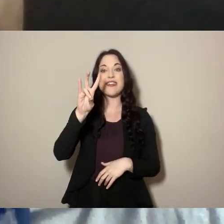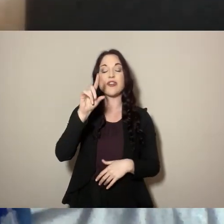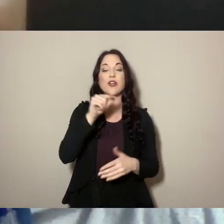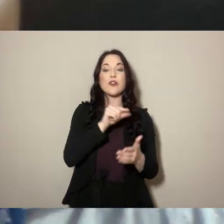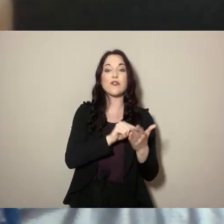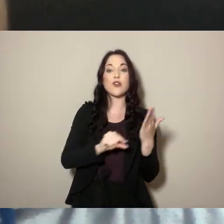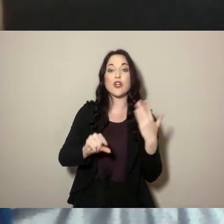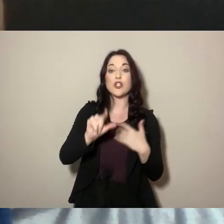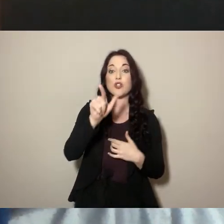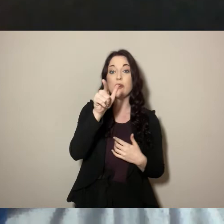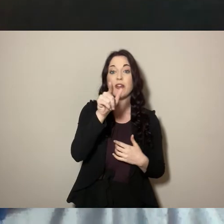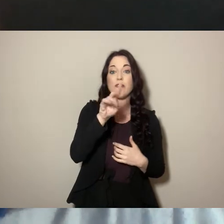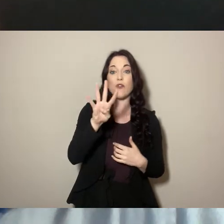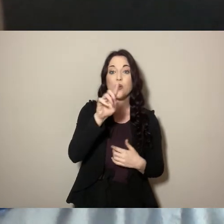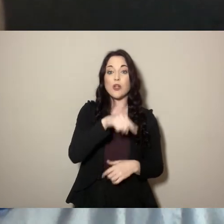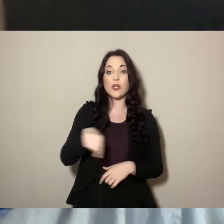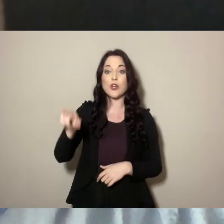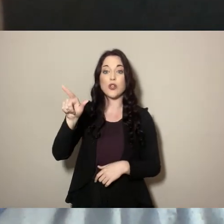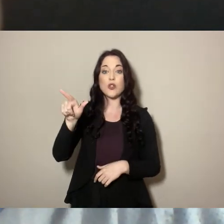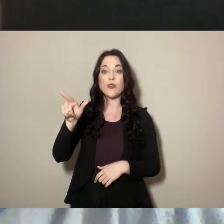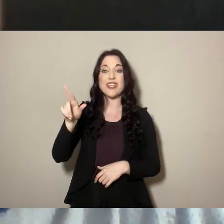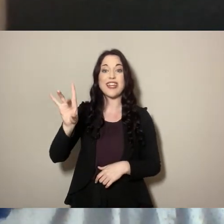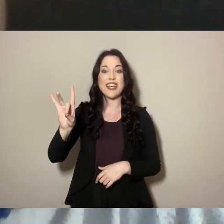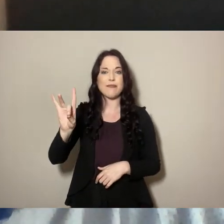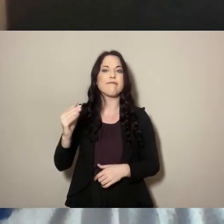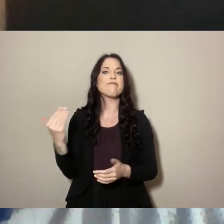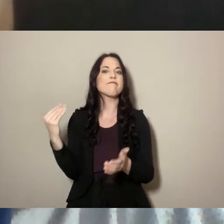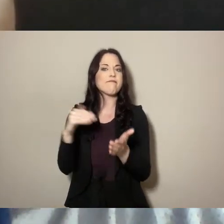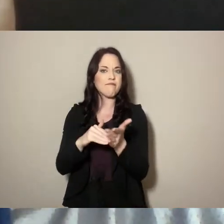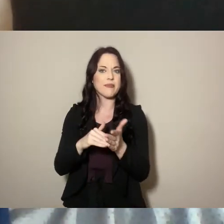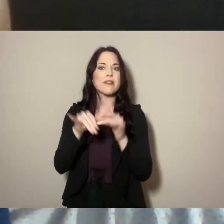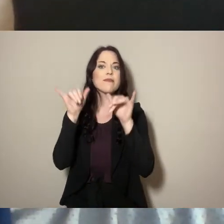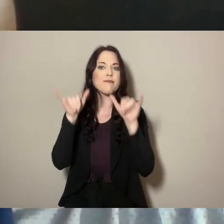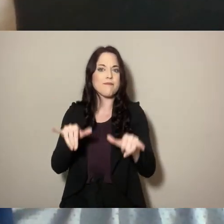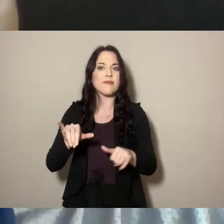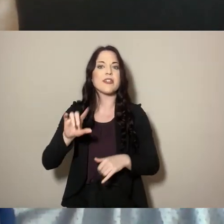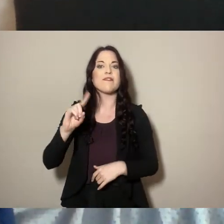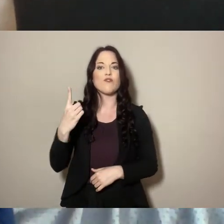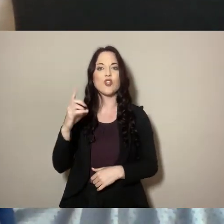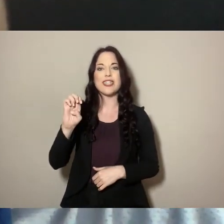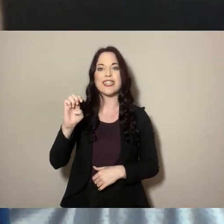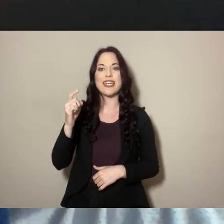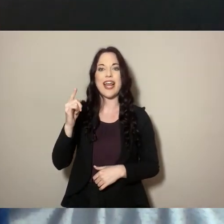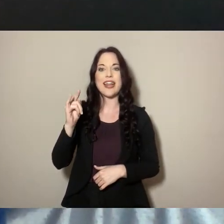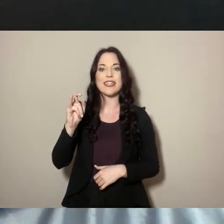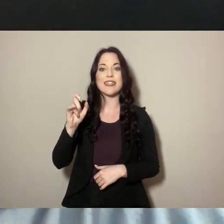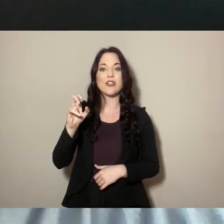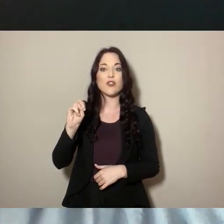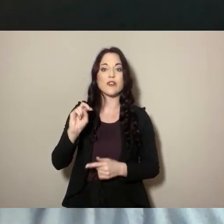through 28. And once again, it is the first egalitarian translation.